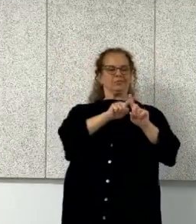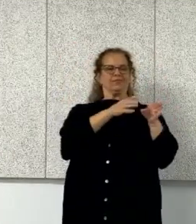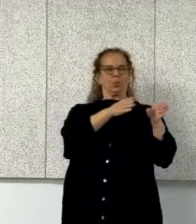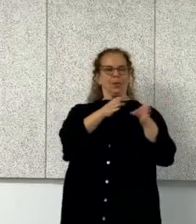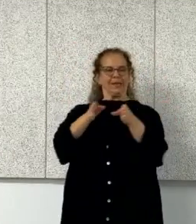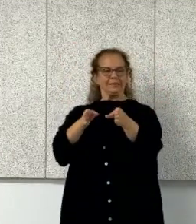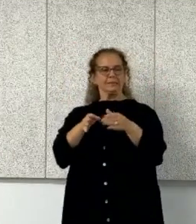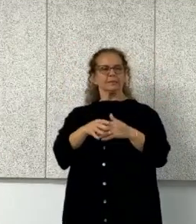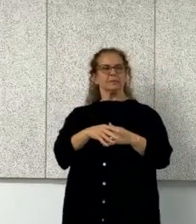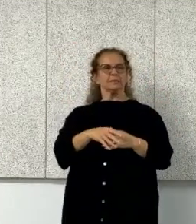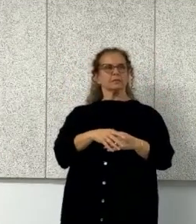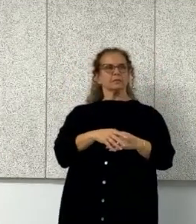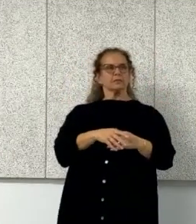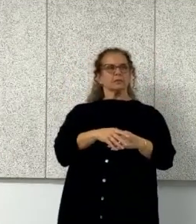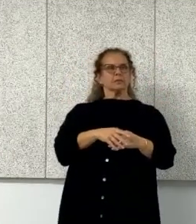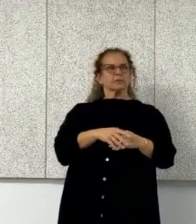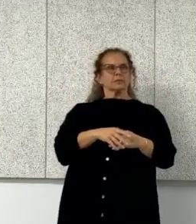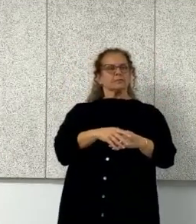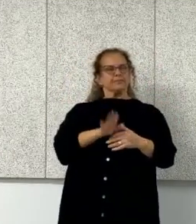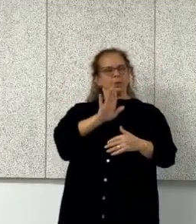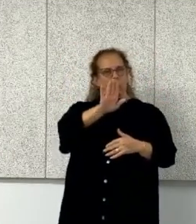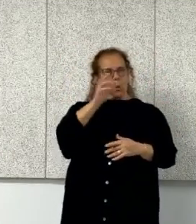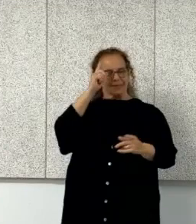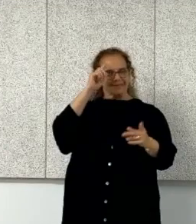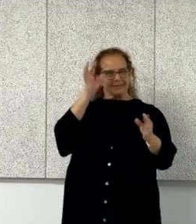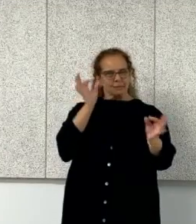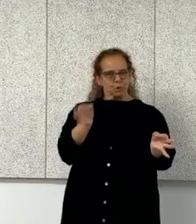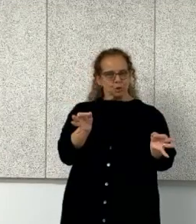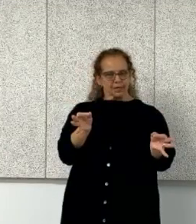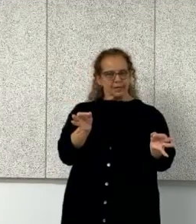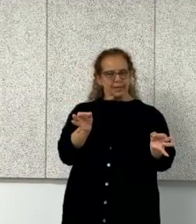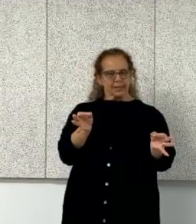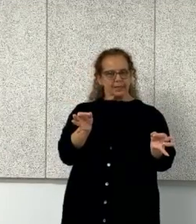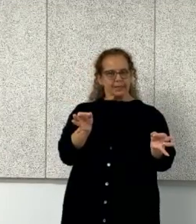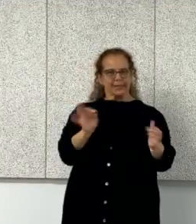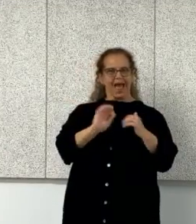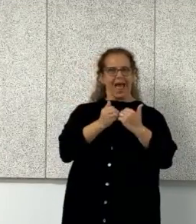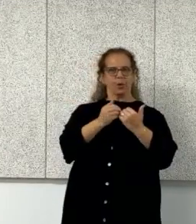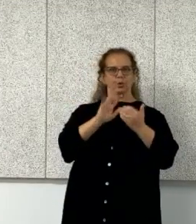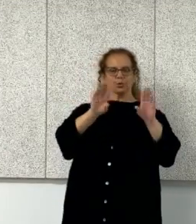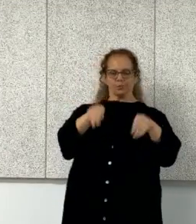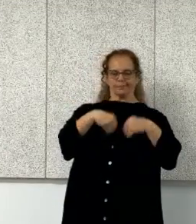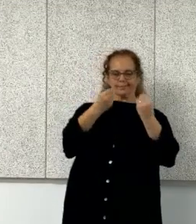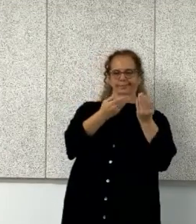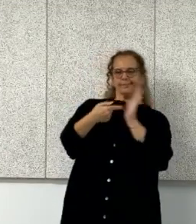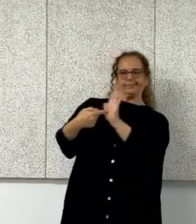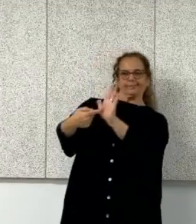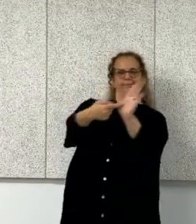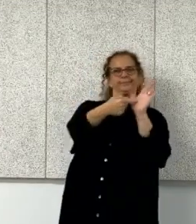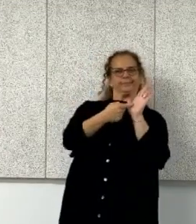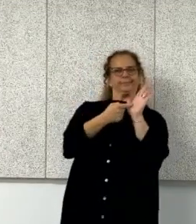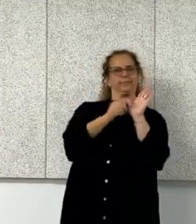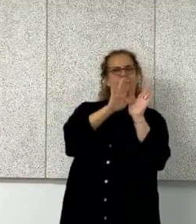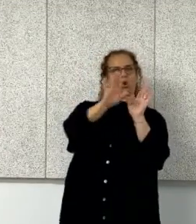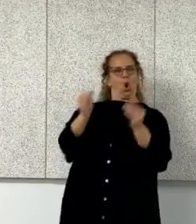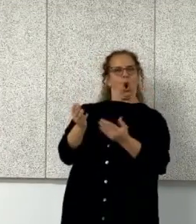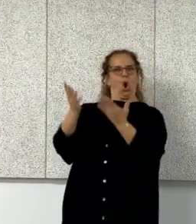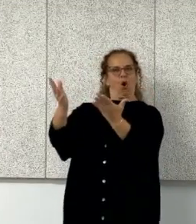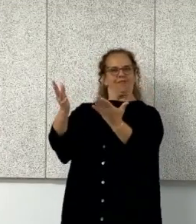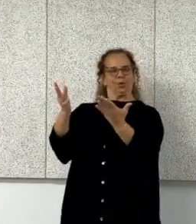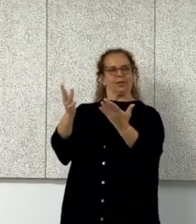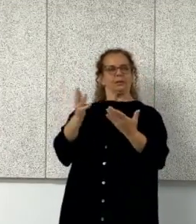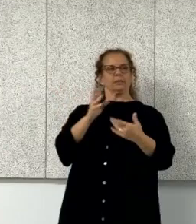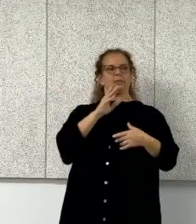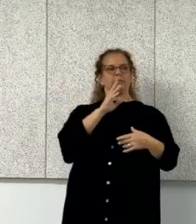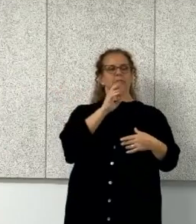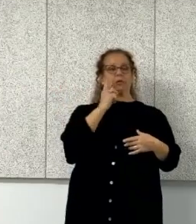your decision to basically package up your offerings it says a lot about the structure of your season, but it also says a lot about